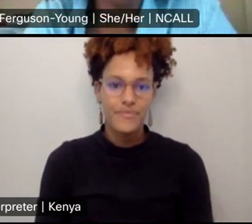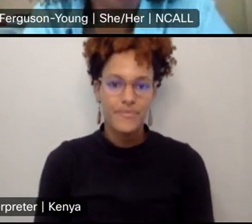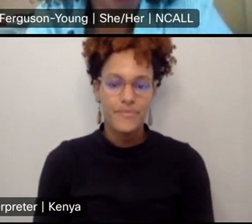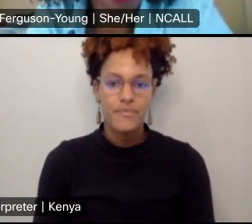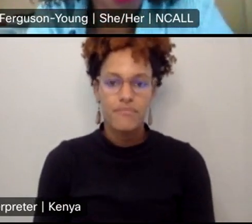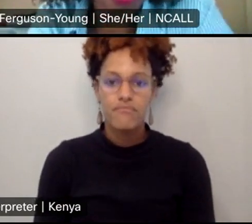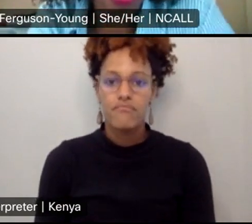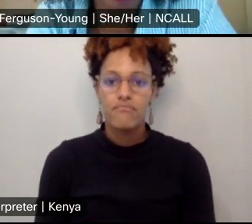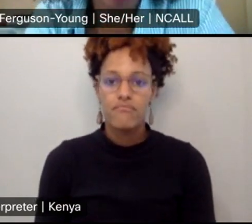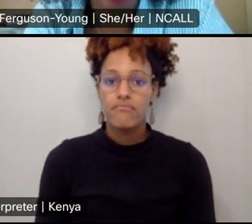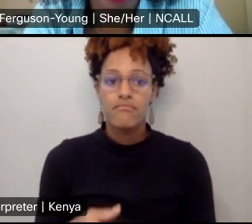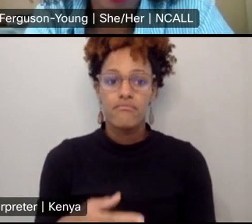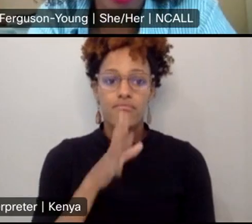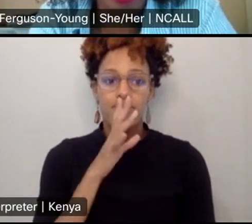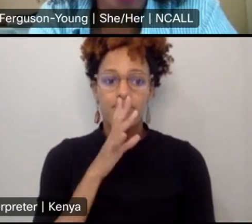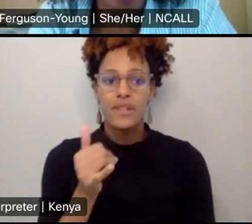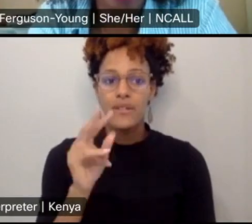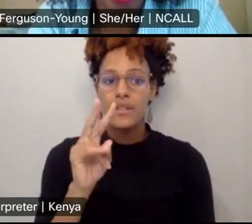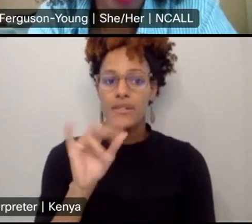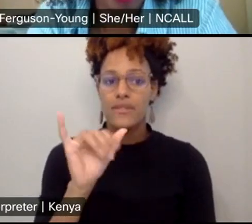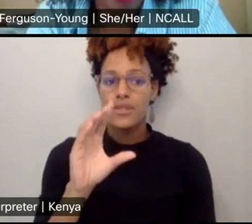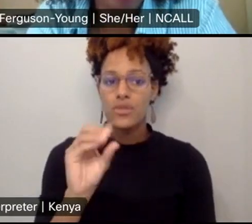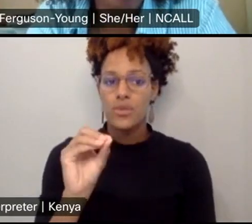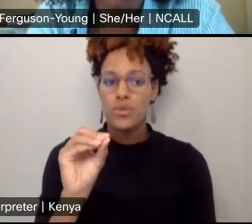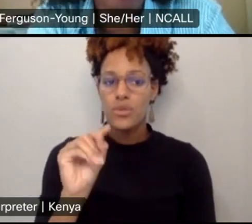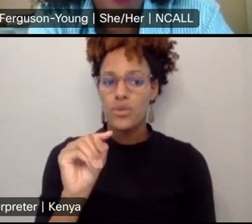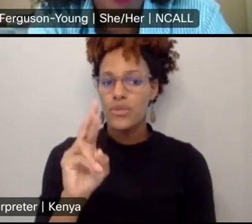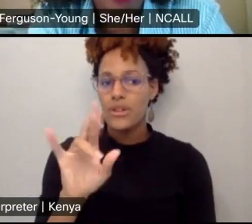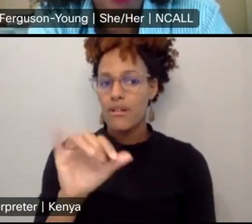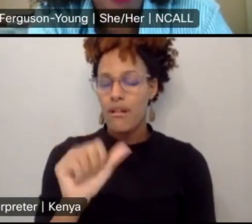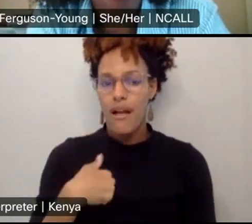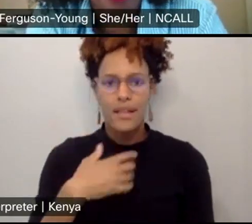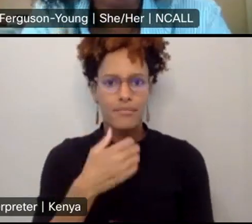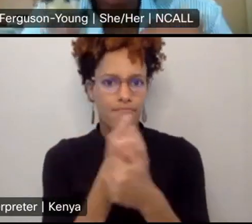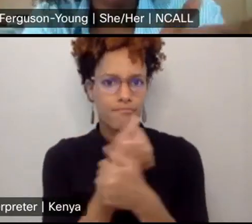I love what you said, Amanda. I just to